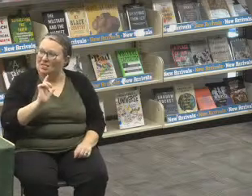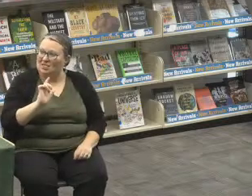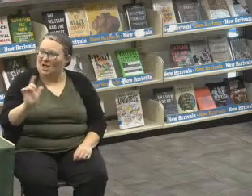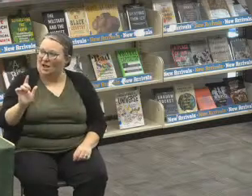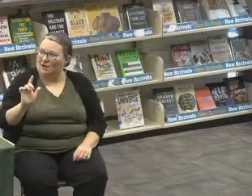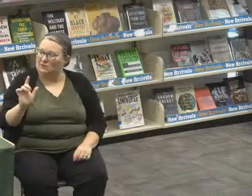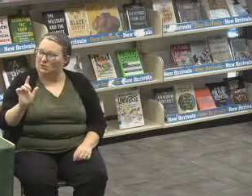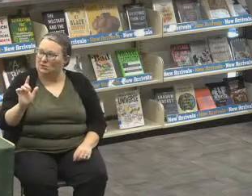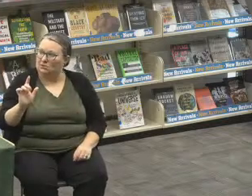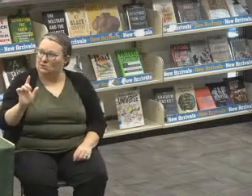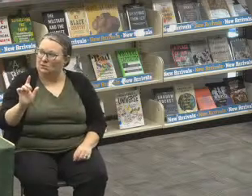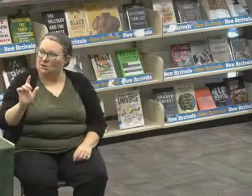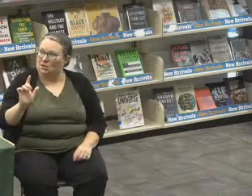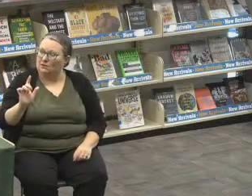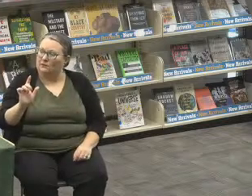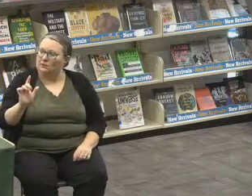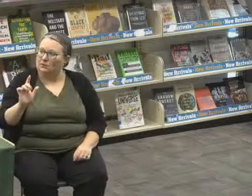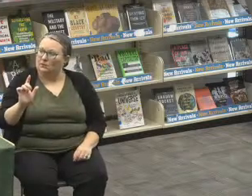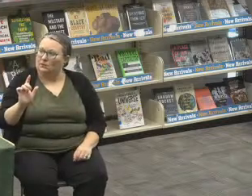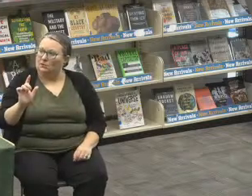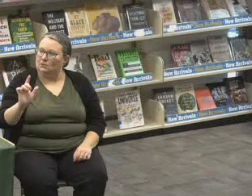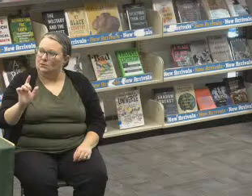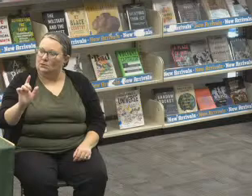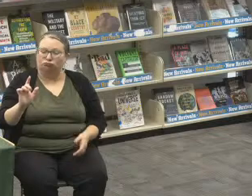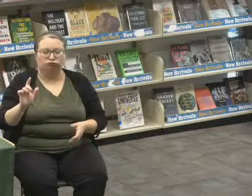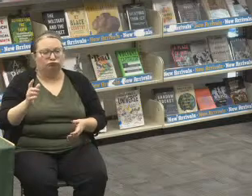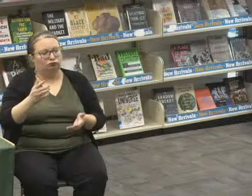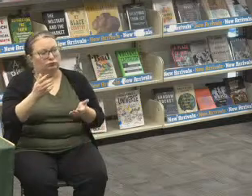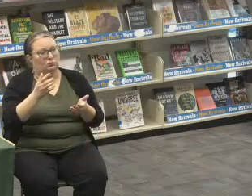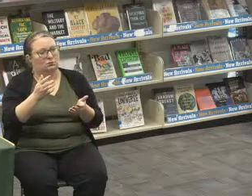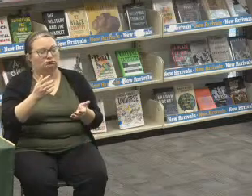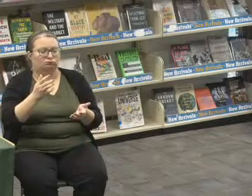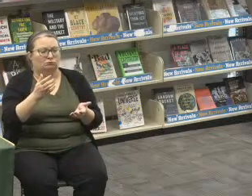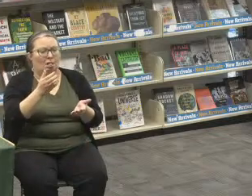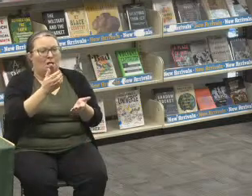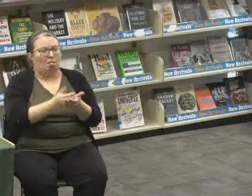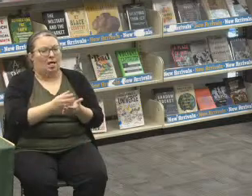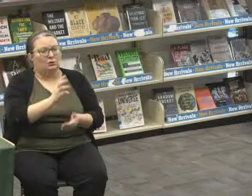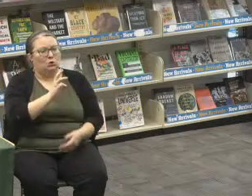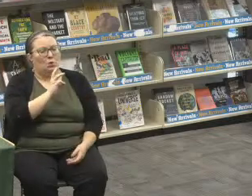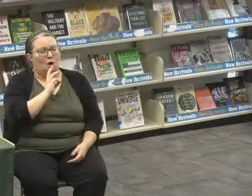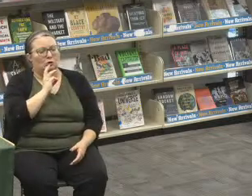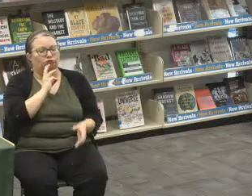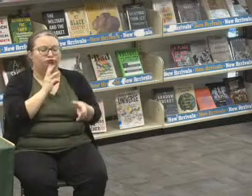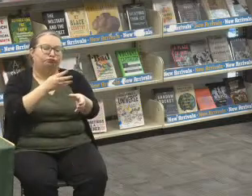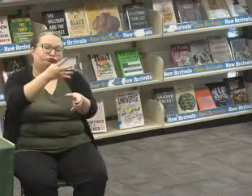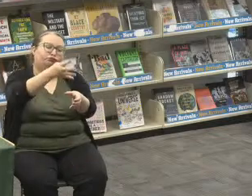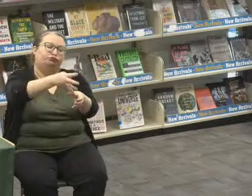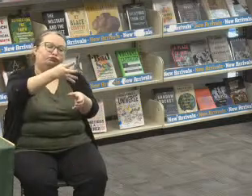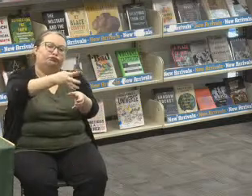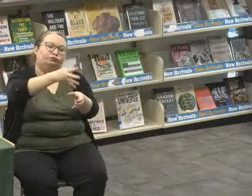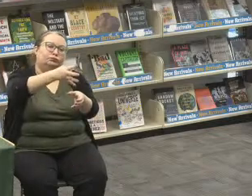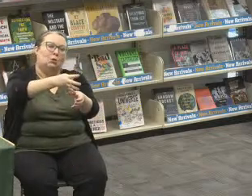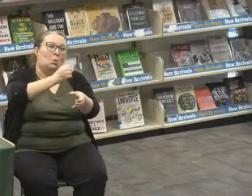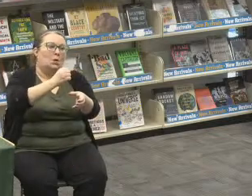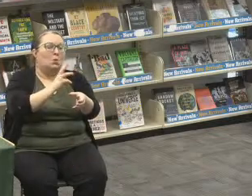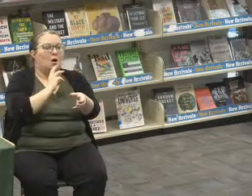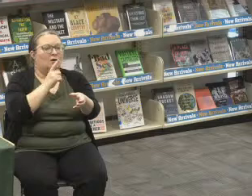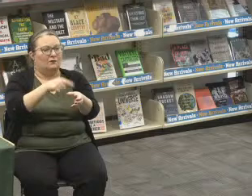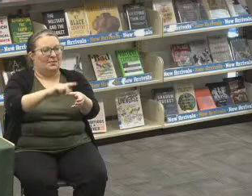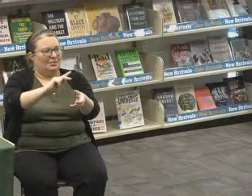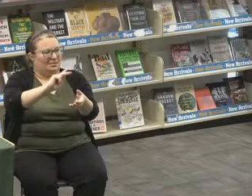or it's my left, is like somebody holding a glass, trying to fill up a glass from the